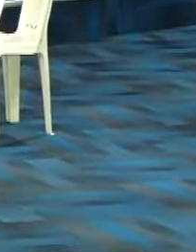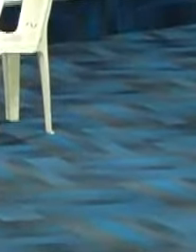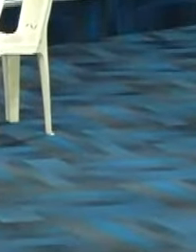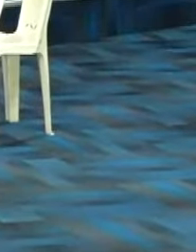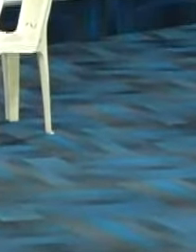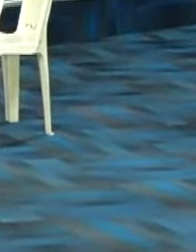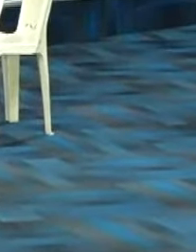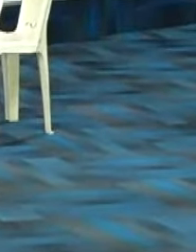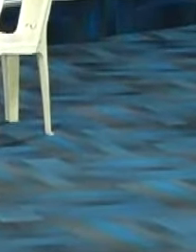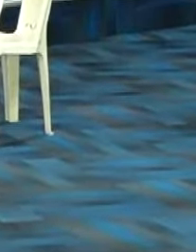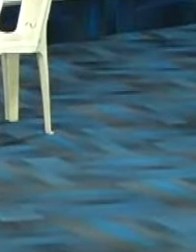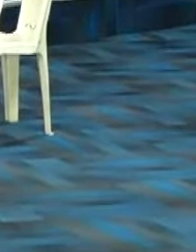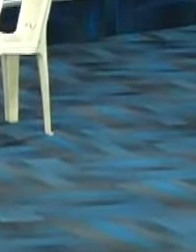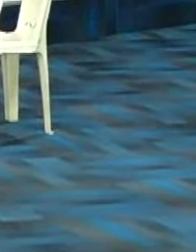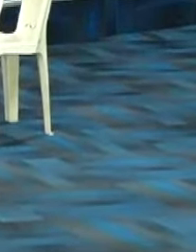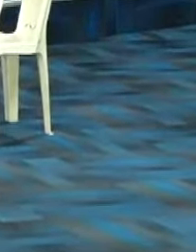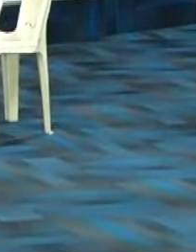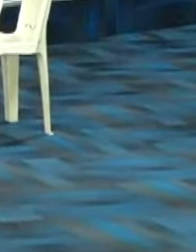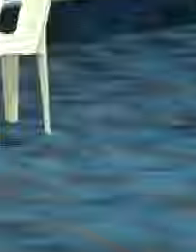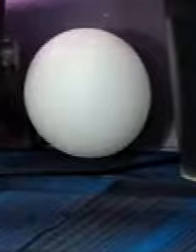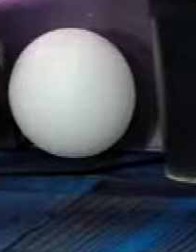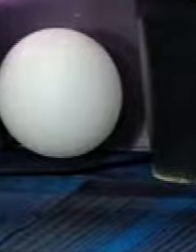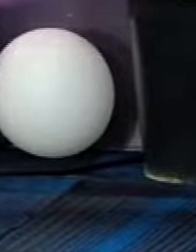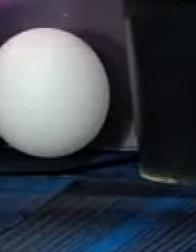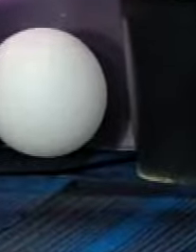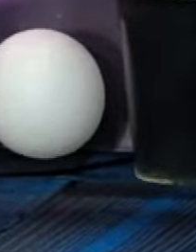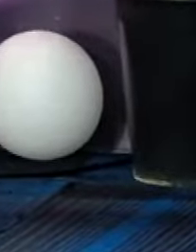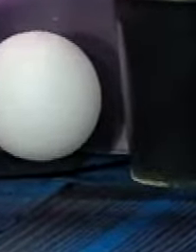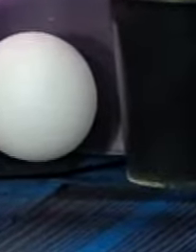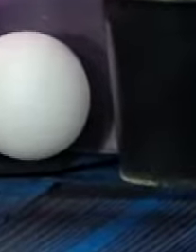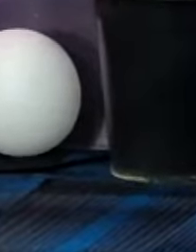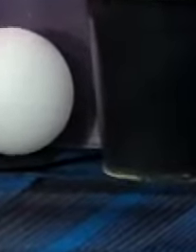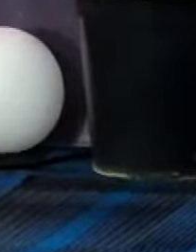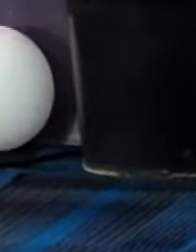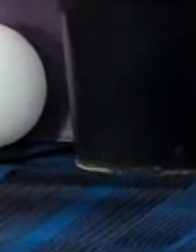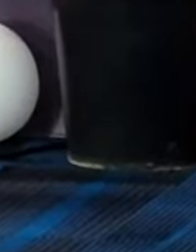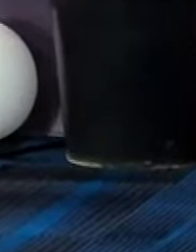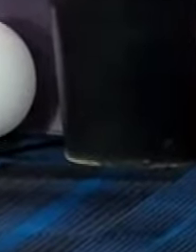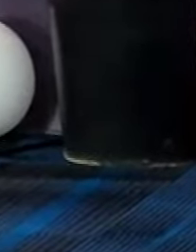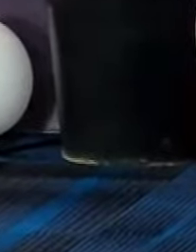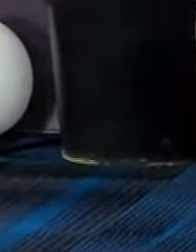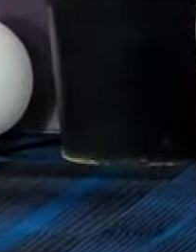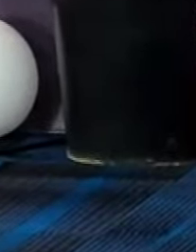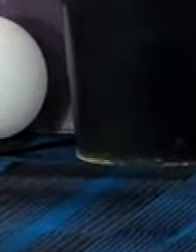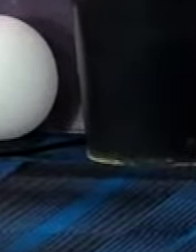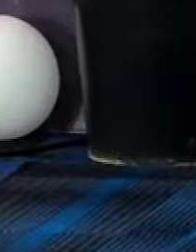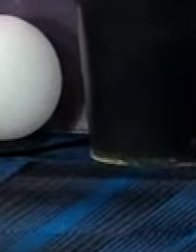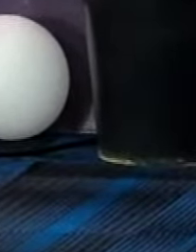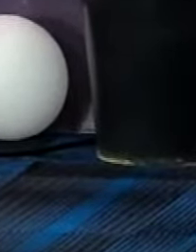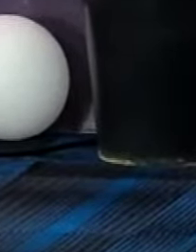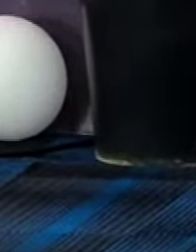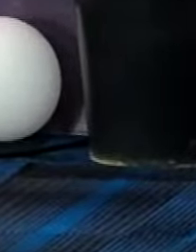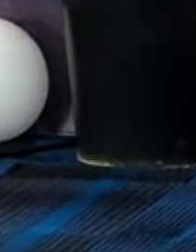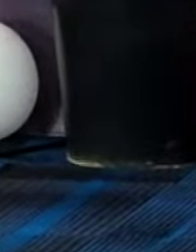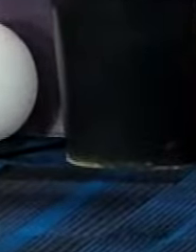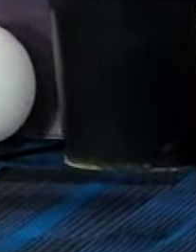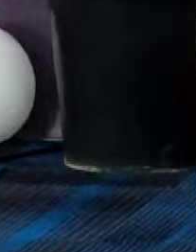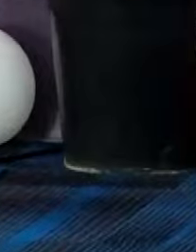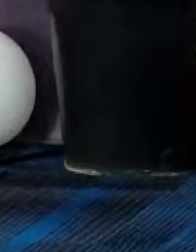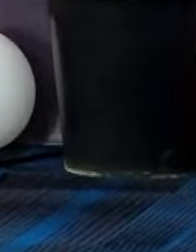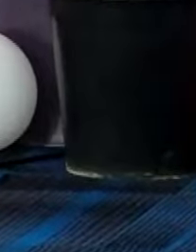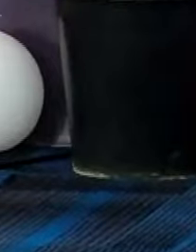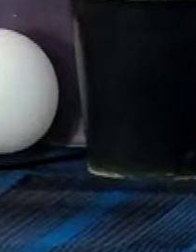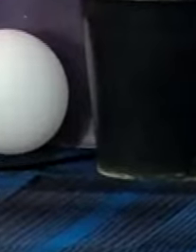Happy Sabbath. Happy Sabbath. Today is investor. We should be happy. Let's try this again.